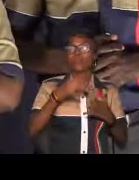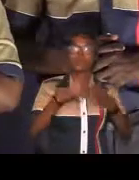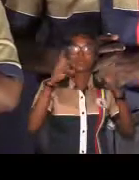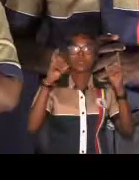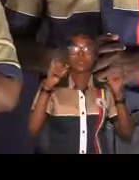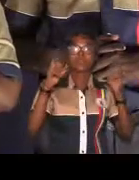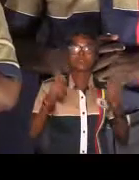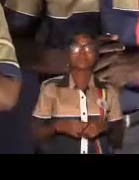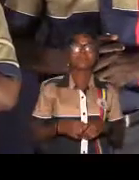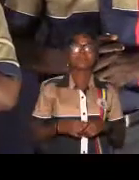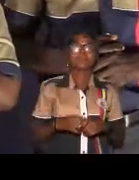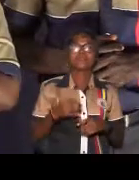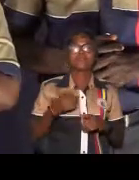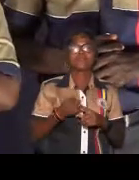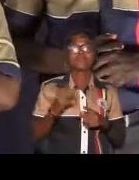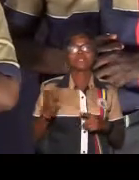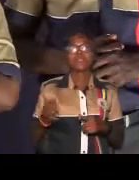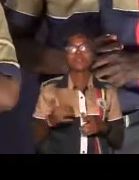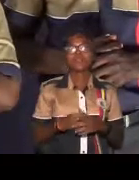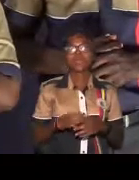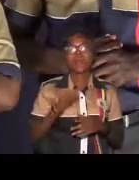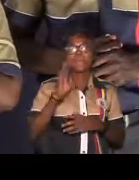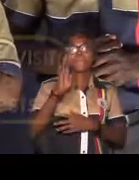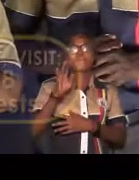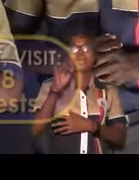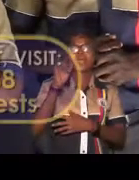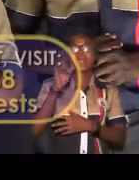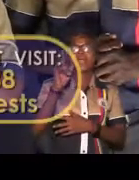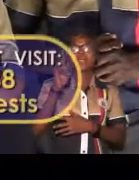date. The link for that online assessment can be found on